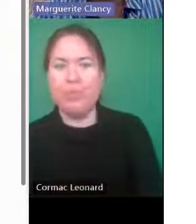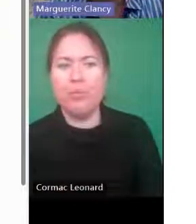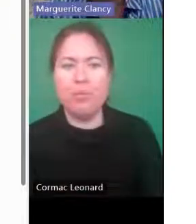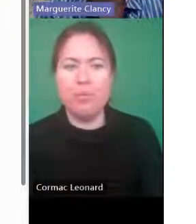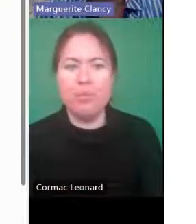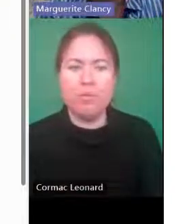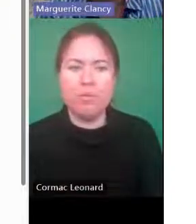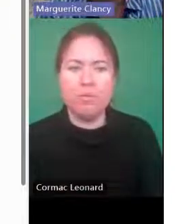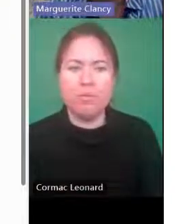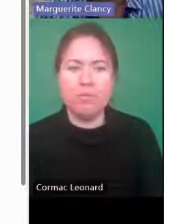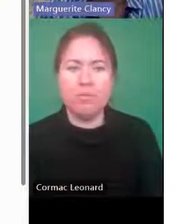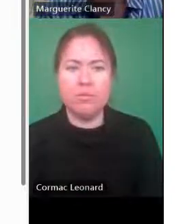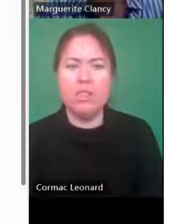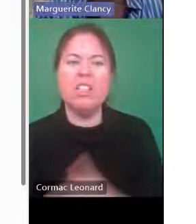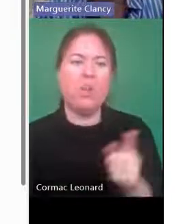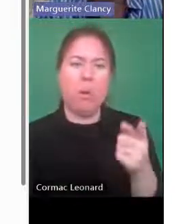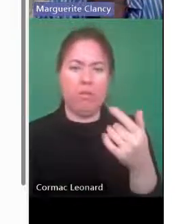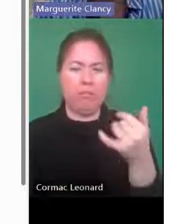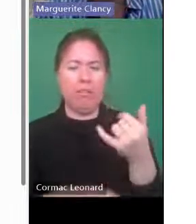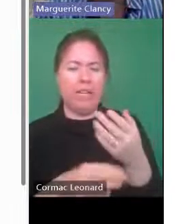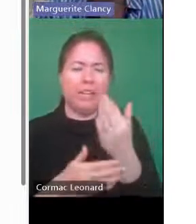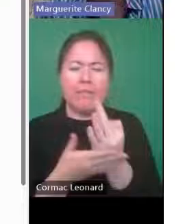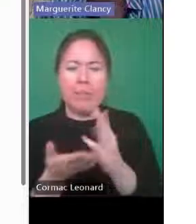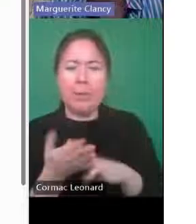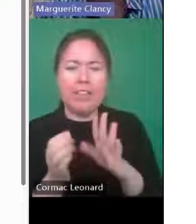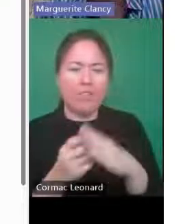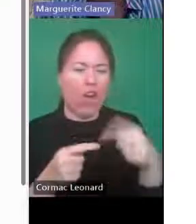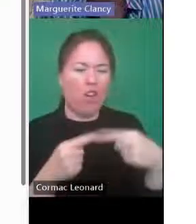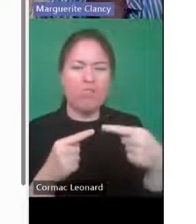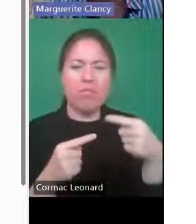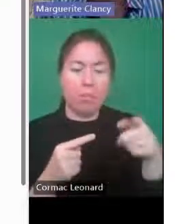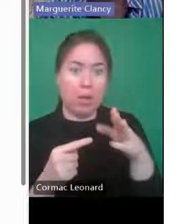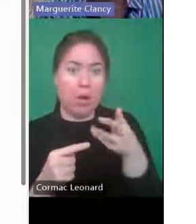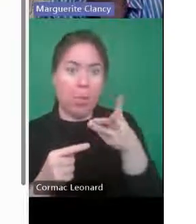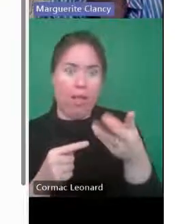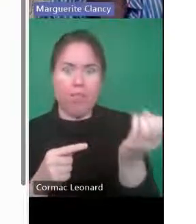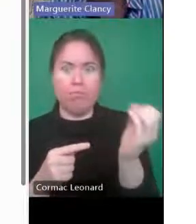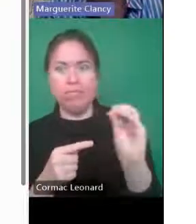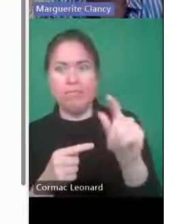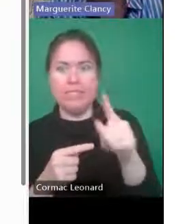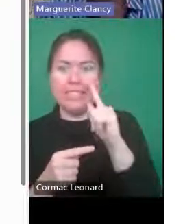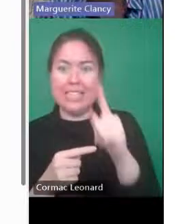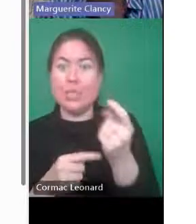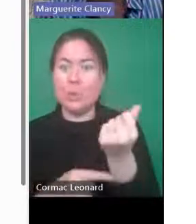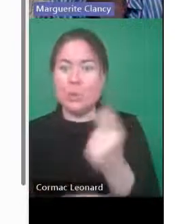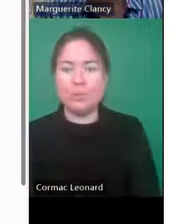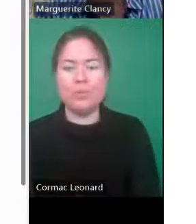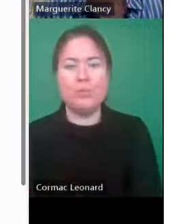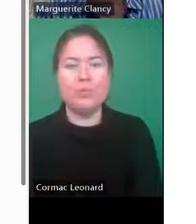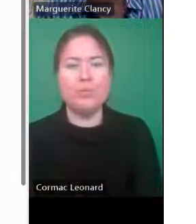and it'll be in shortly. The submitted forms. You'll just note that there is